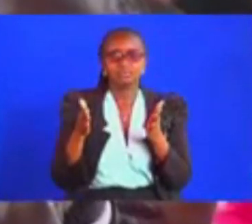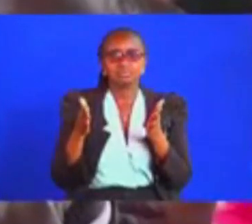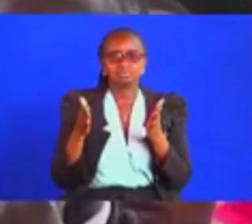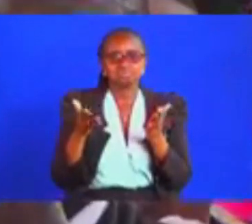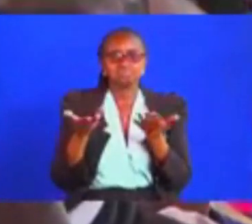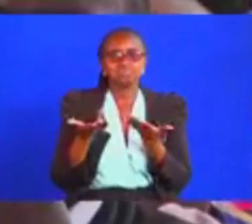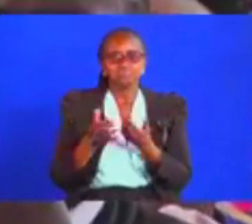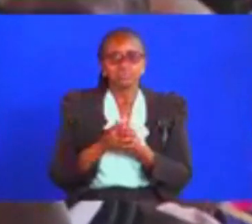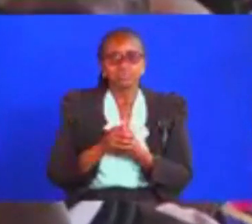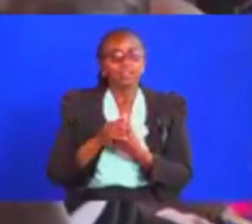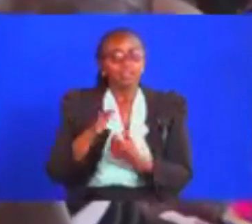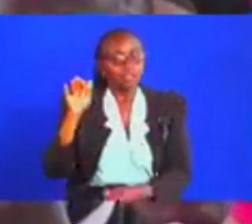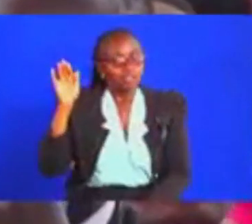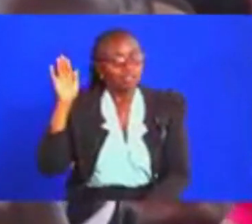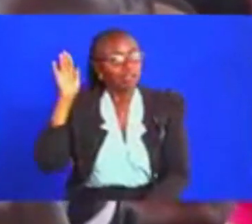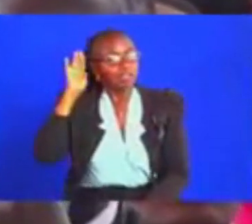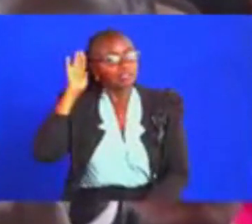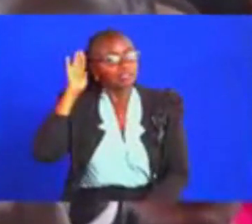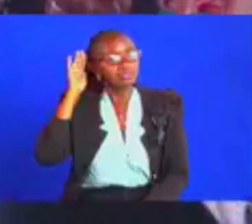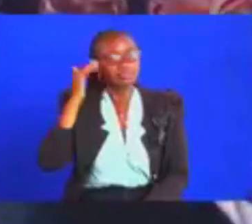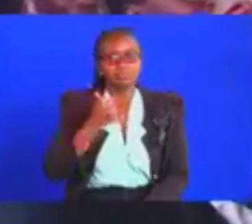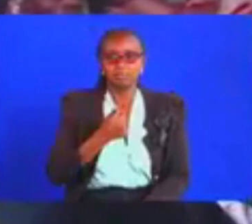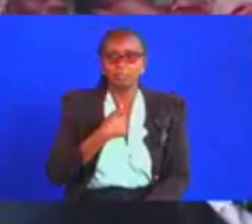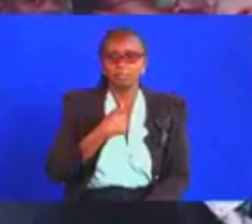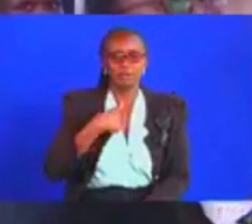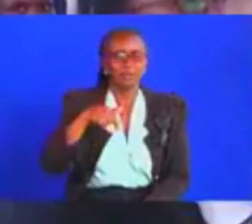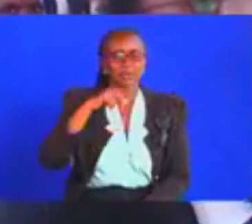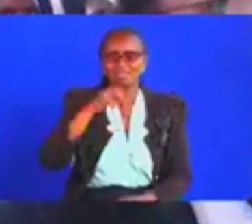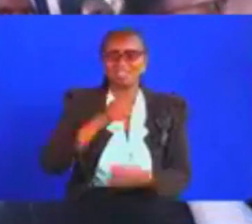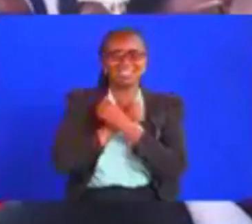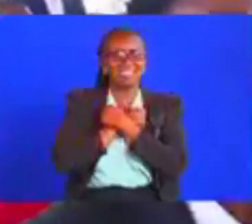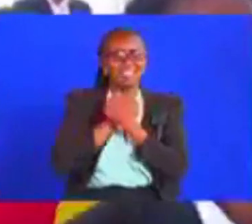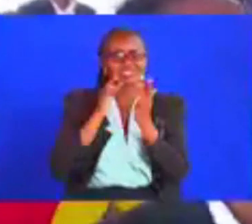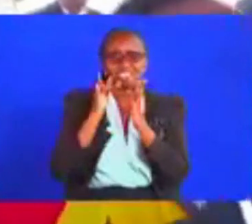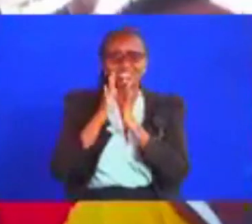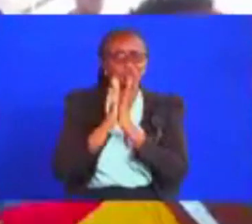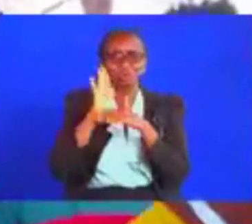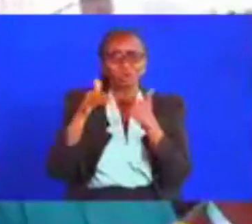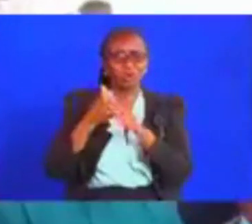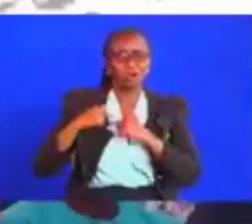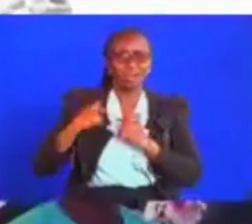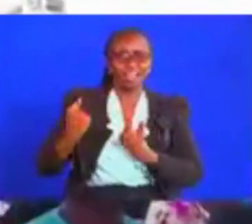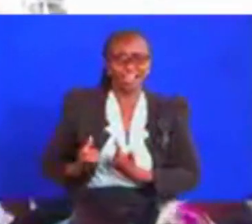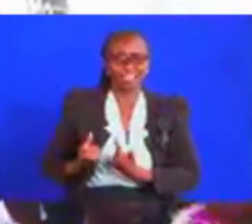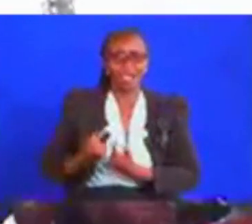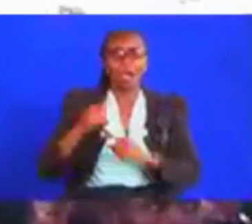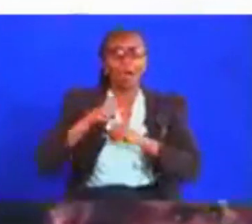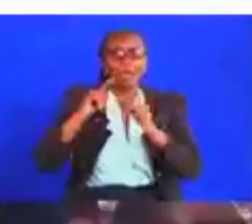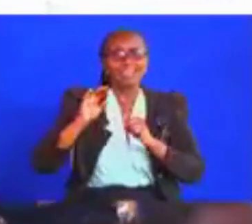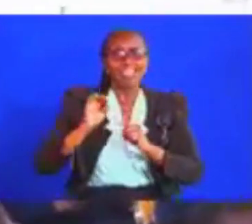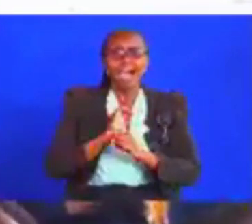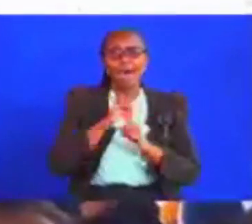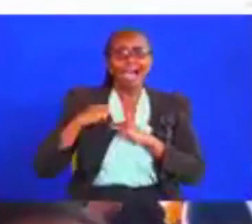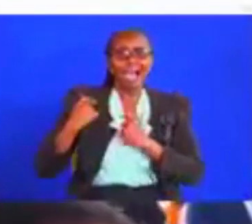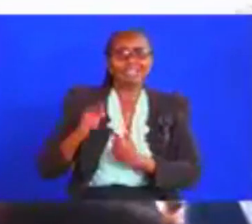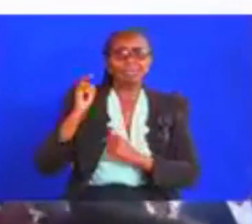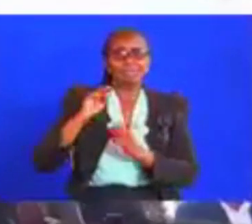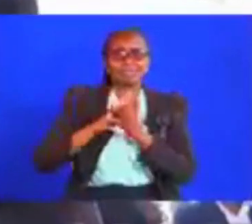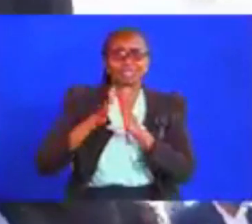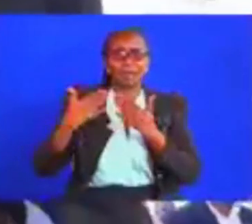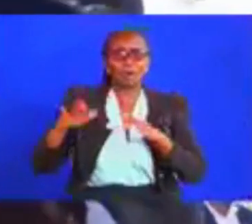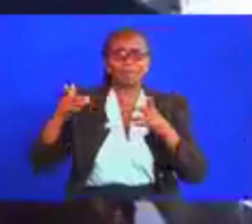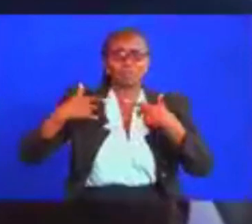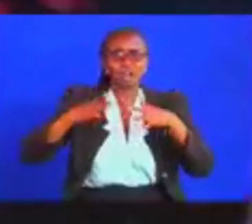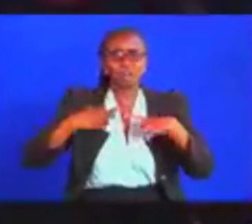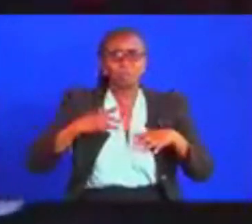Listen to me. We must love Jesus with all our hearts, but our hearts must be open to allow those who do